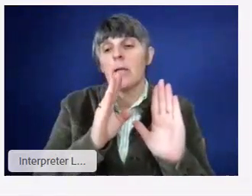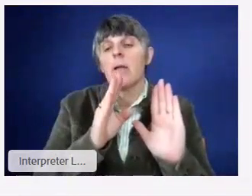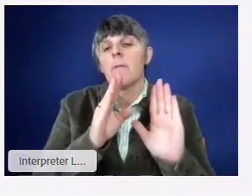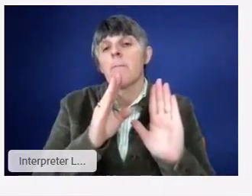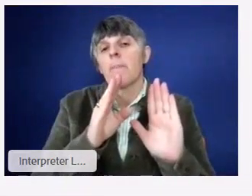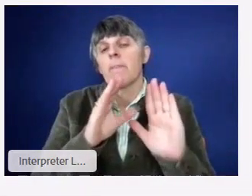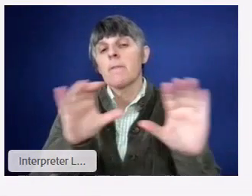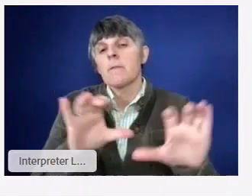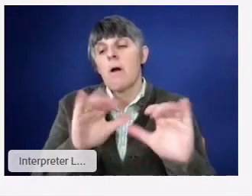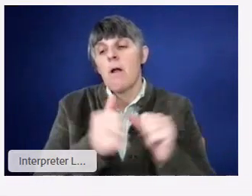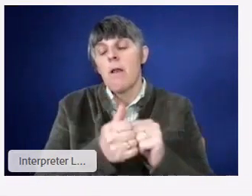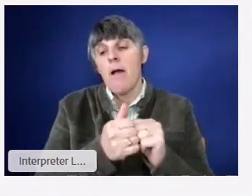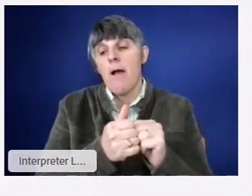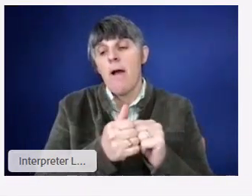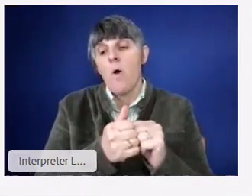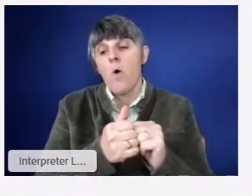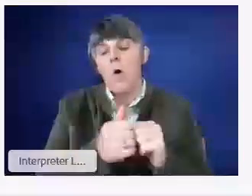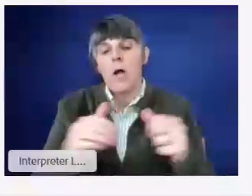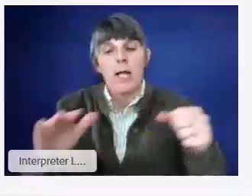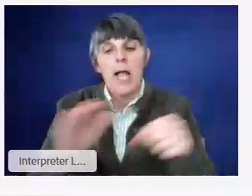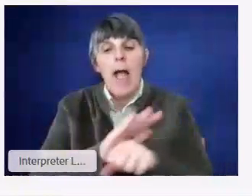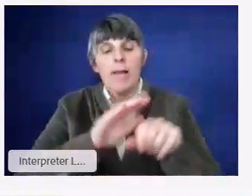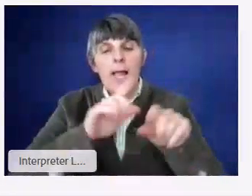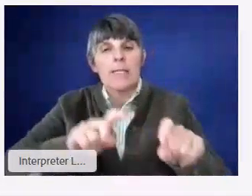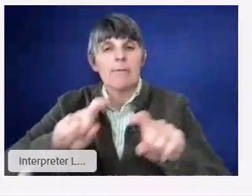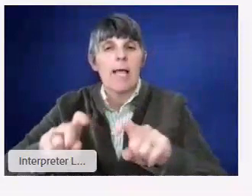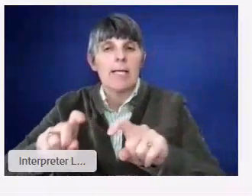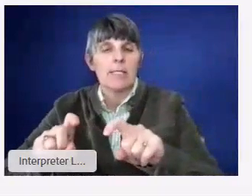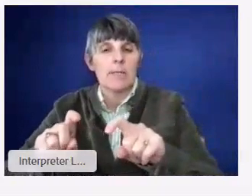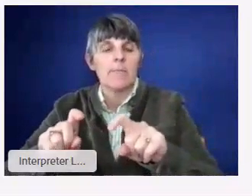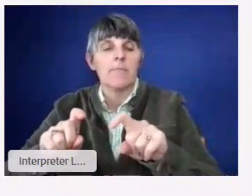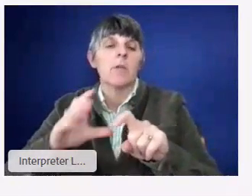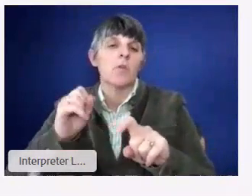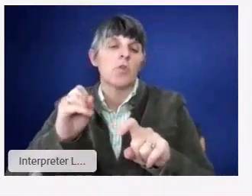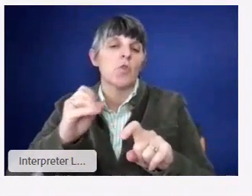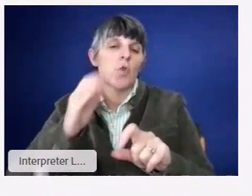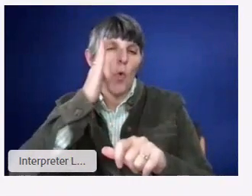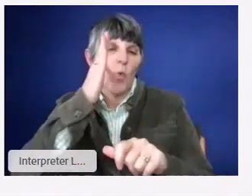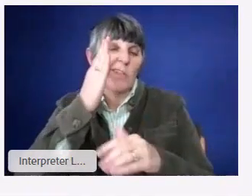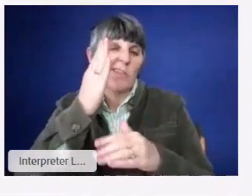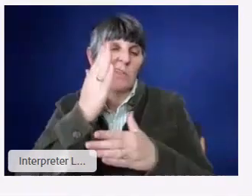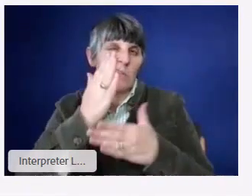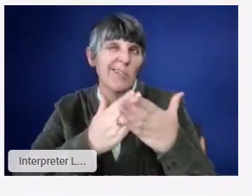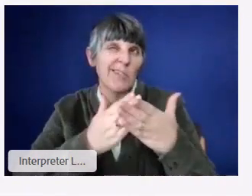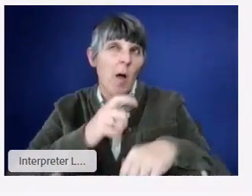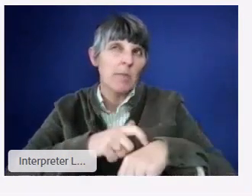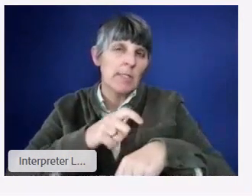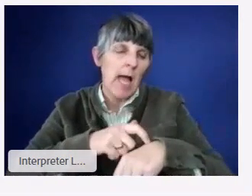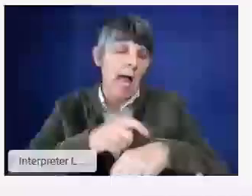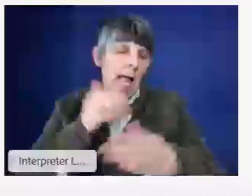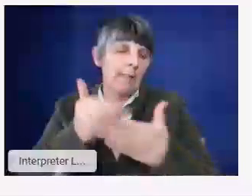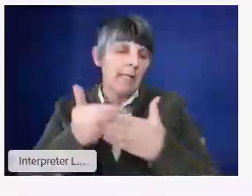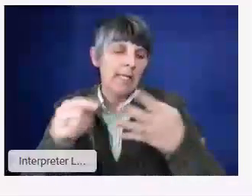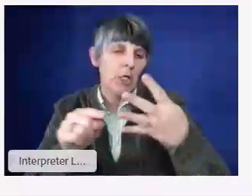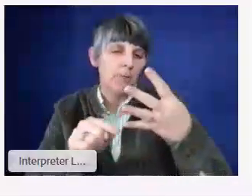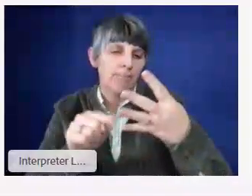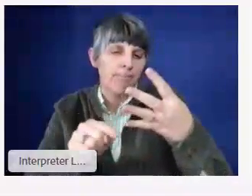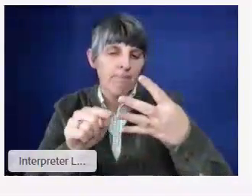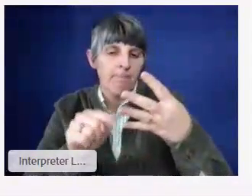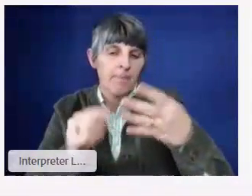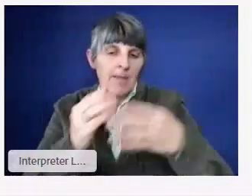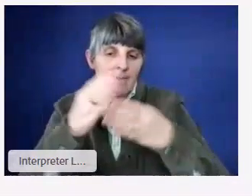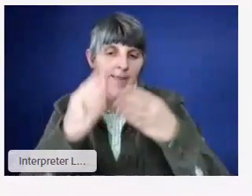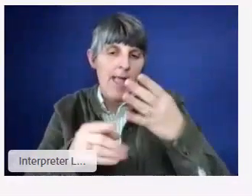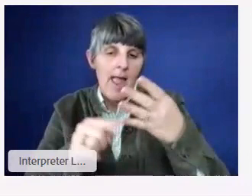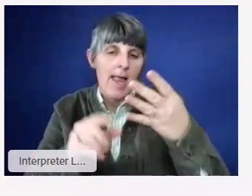conducting comprehensive testing. So it'll be sometime near the end of